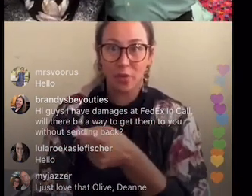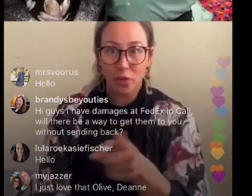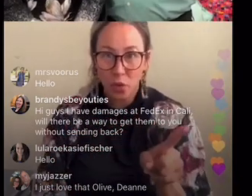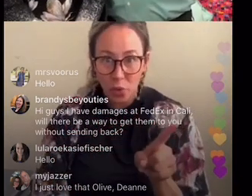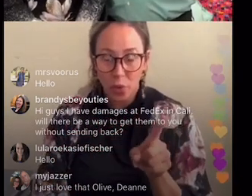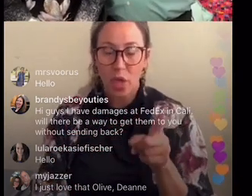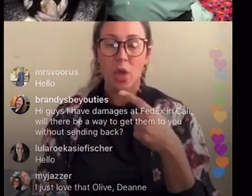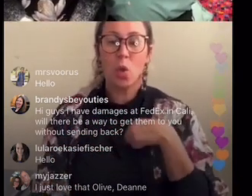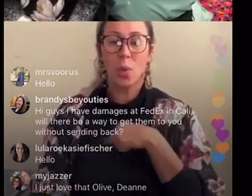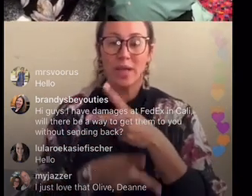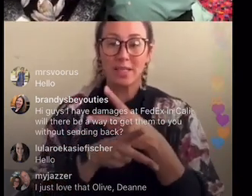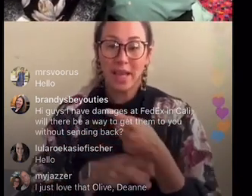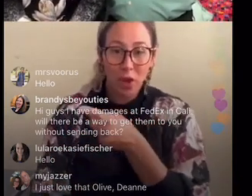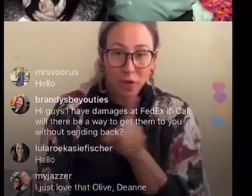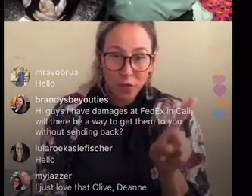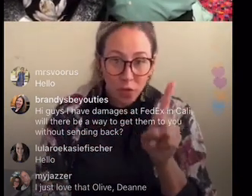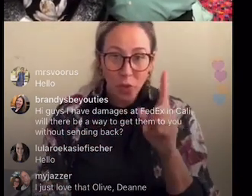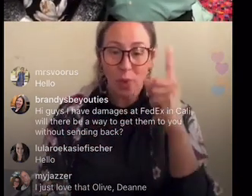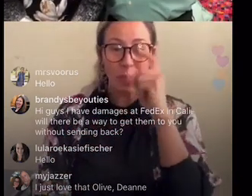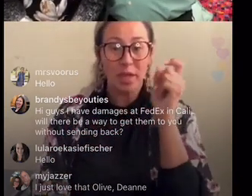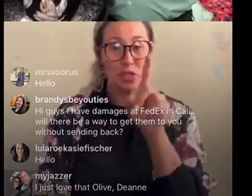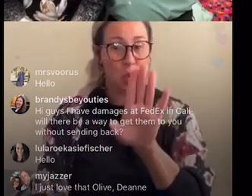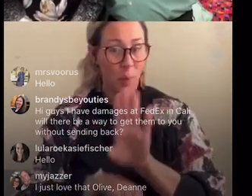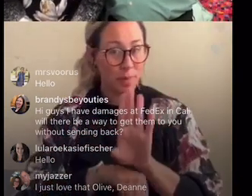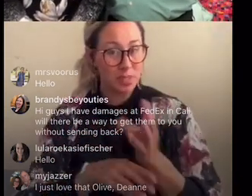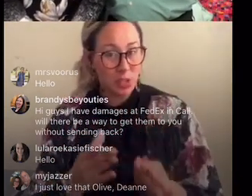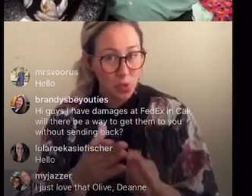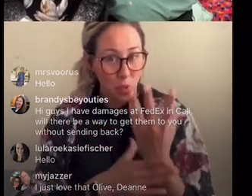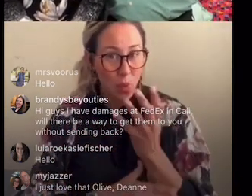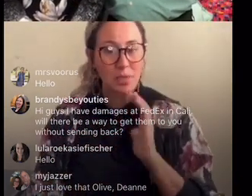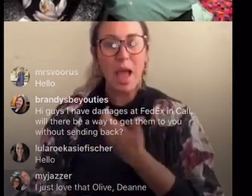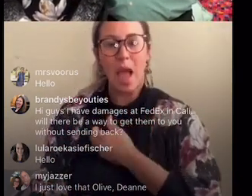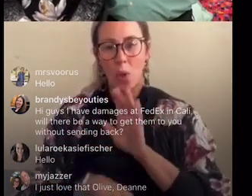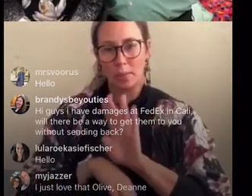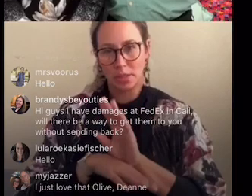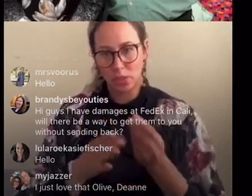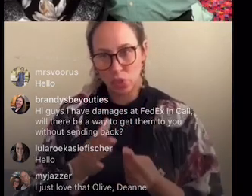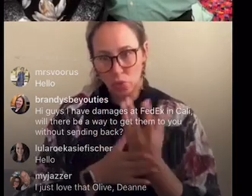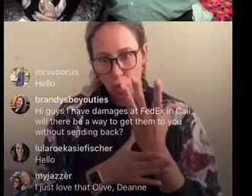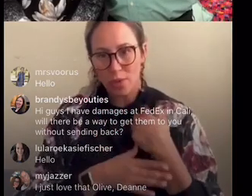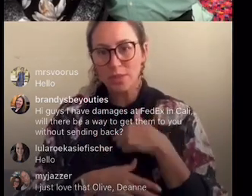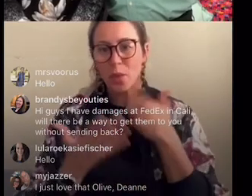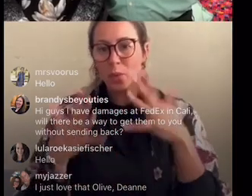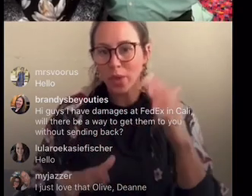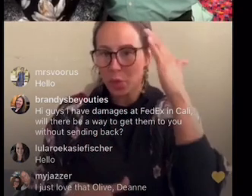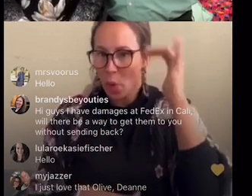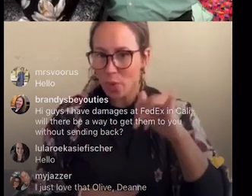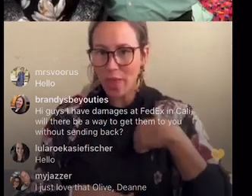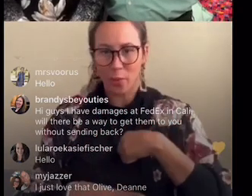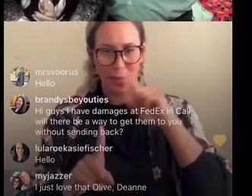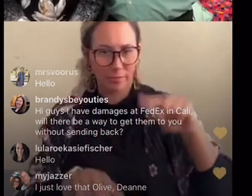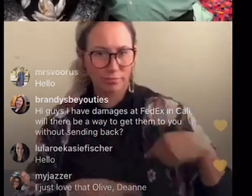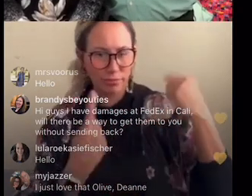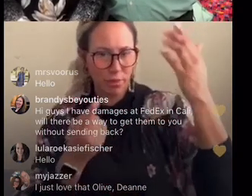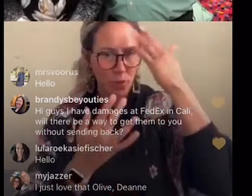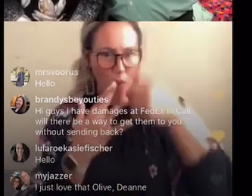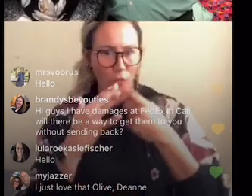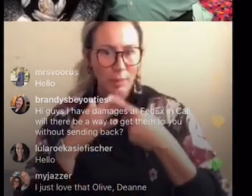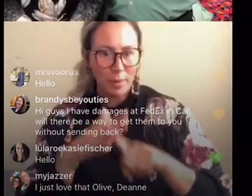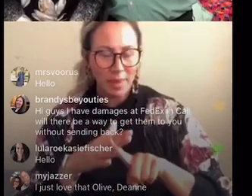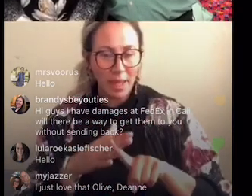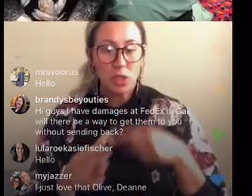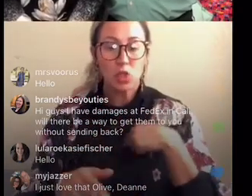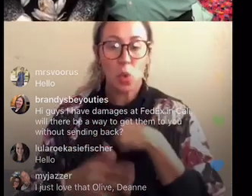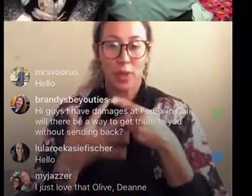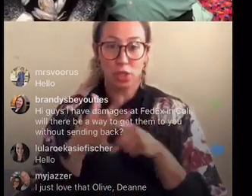of you because when your business grows, our business grows. And we know that. We've known that from the very, very beginning. As we started